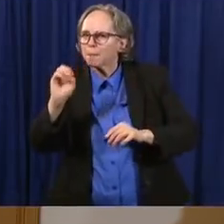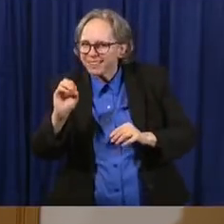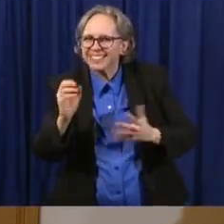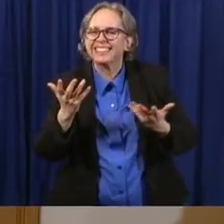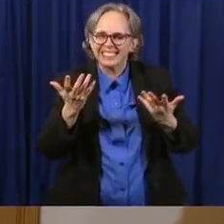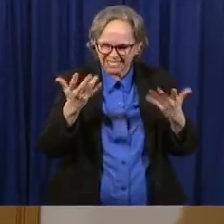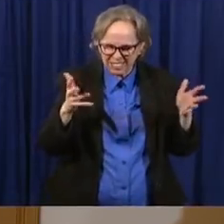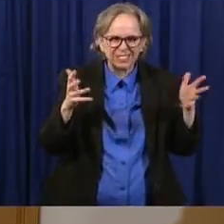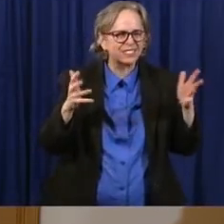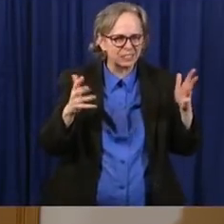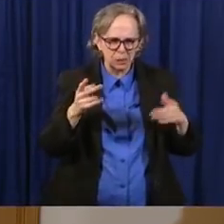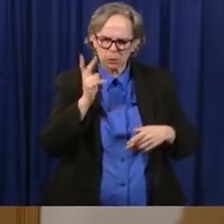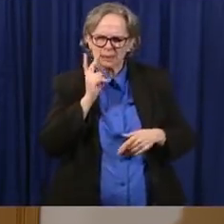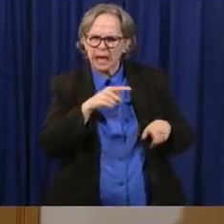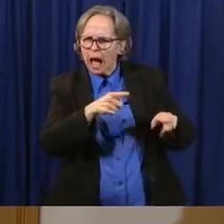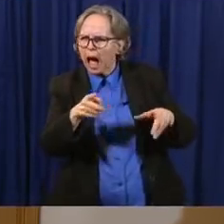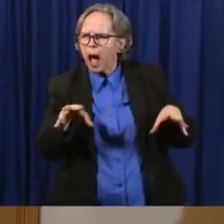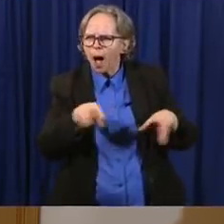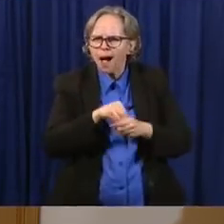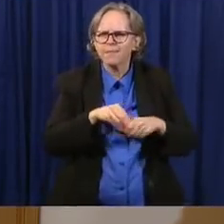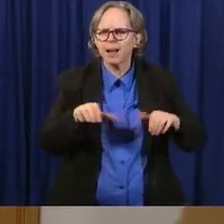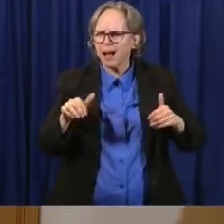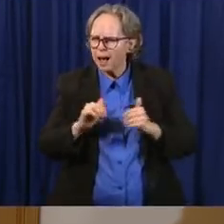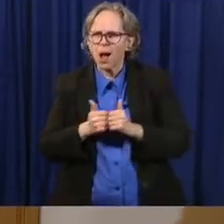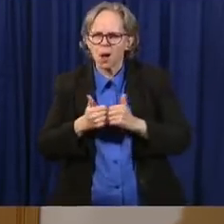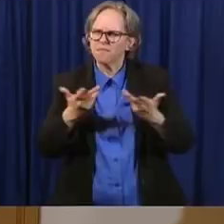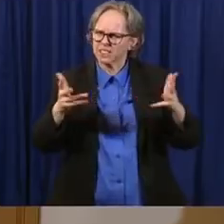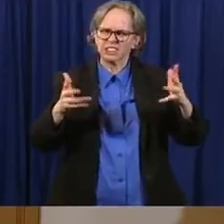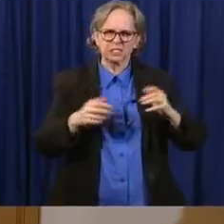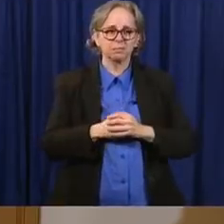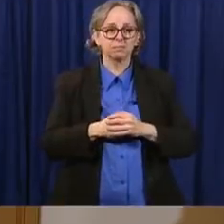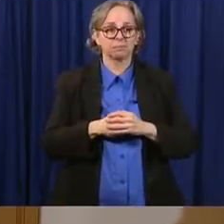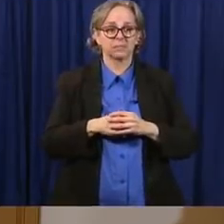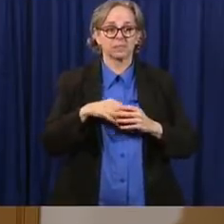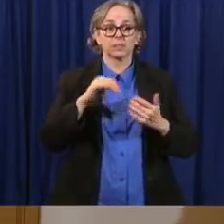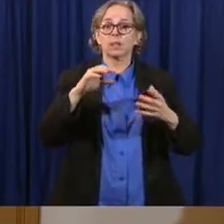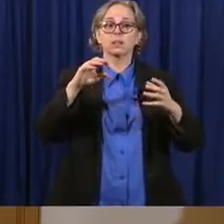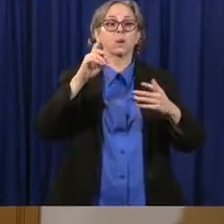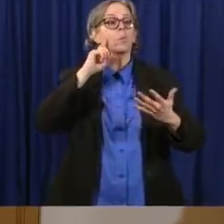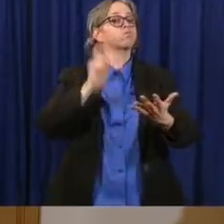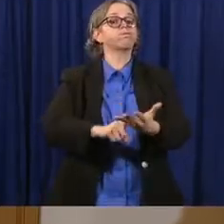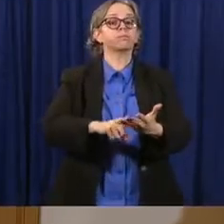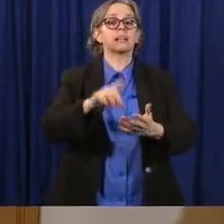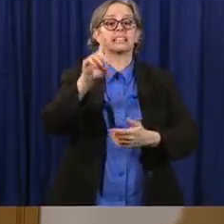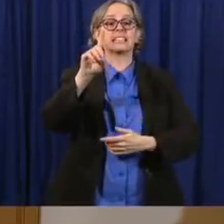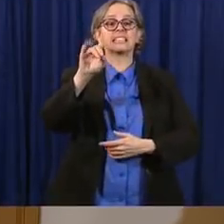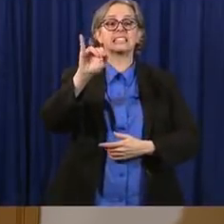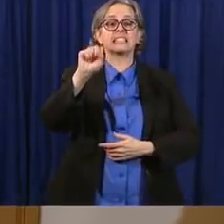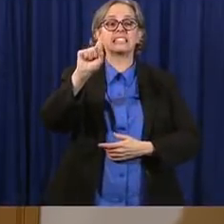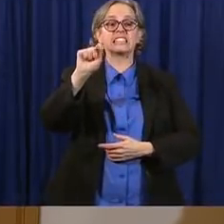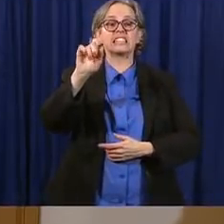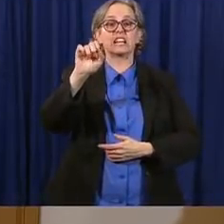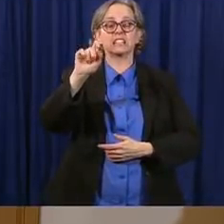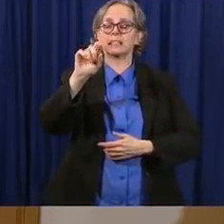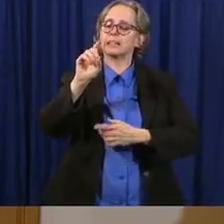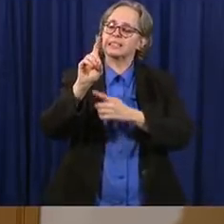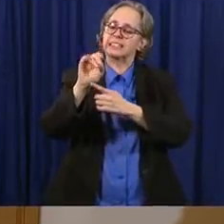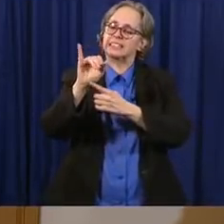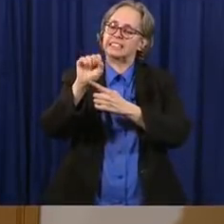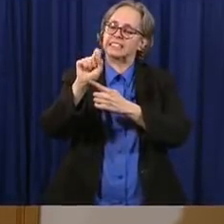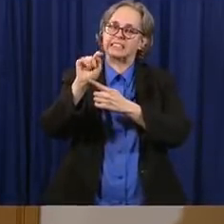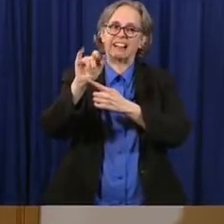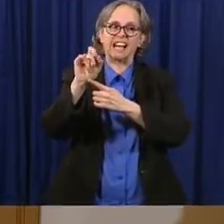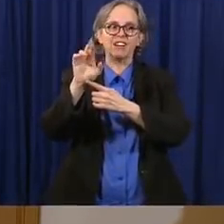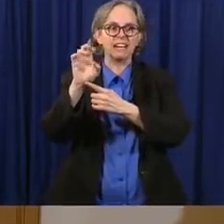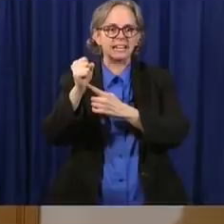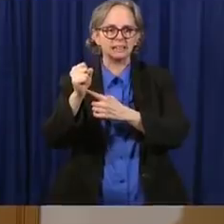doing. One of these groups is our distilleries. Who knew, huh? Our distilleries, who